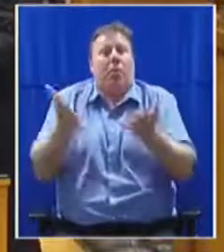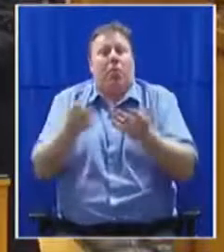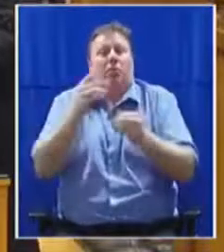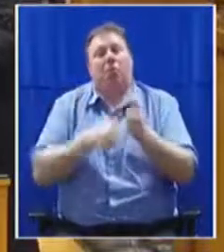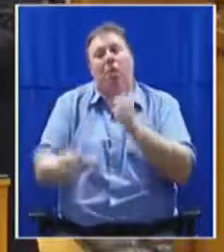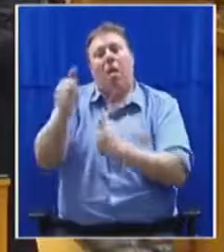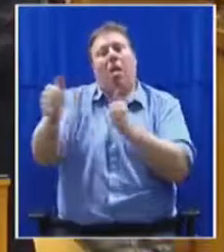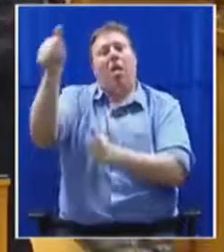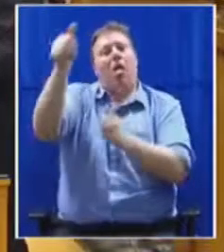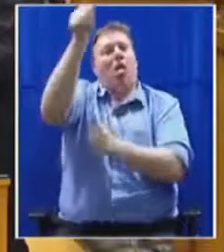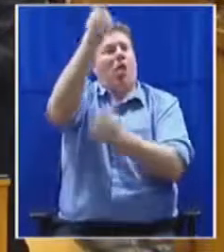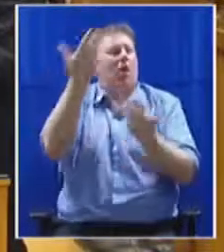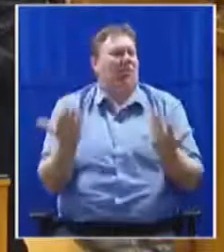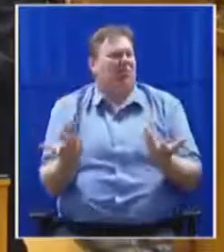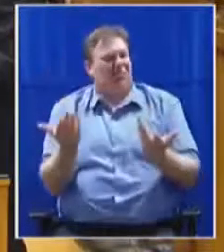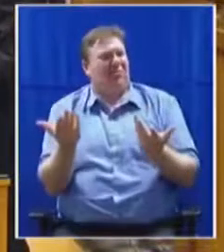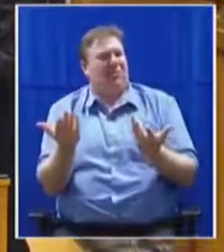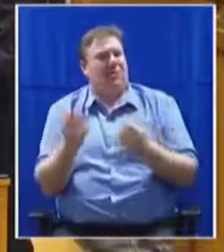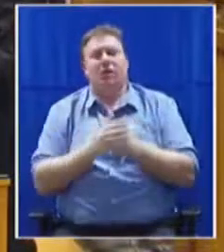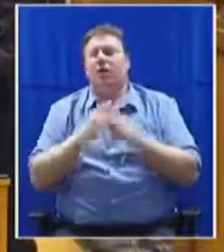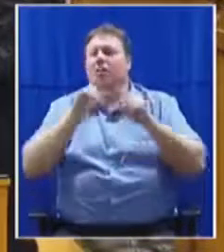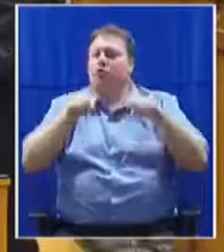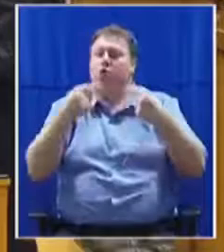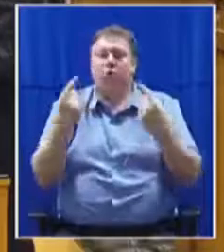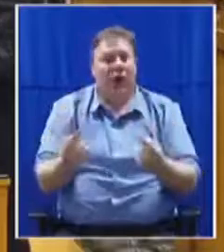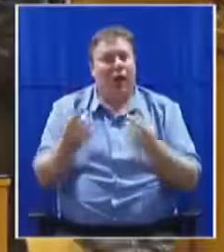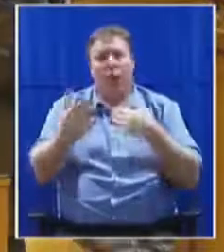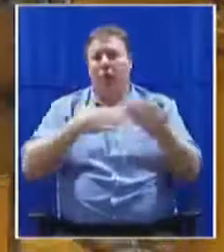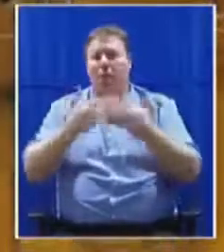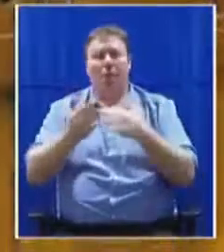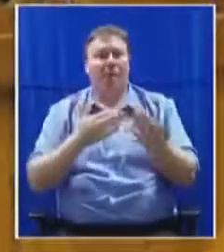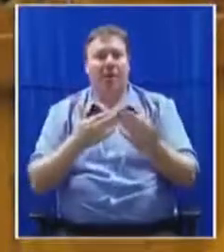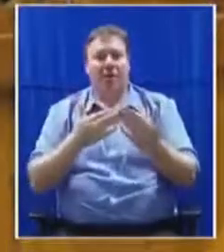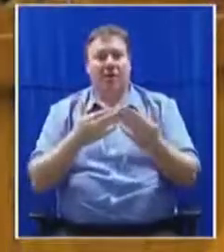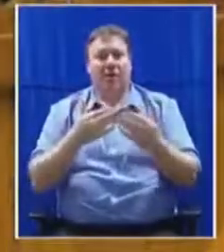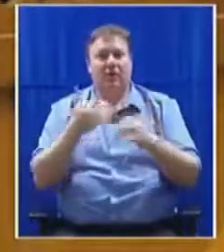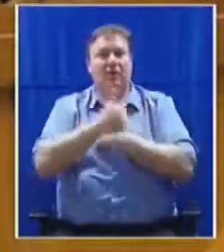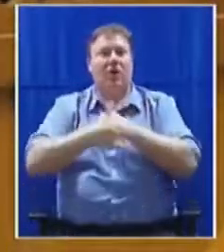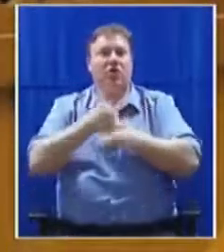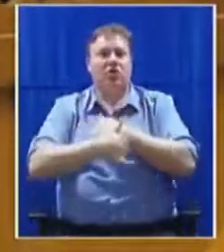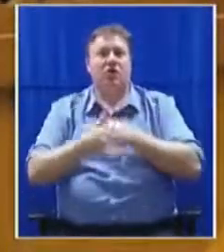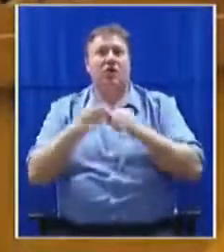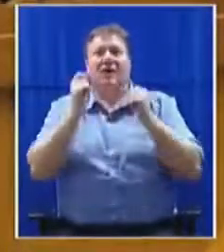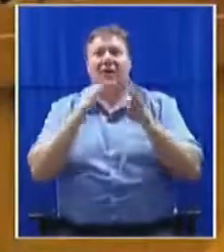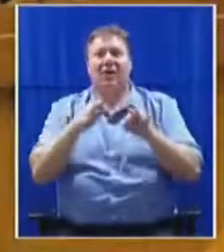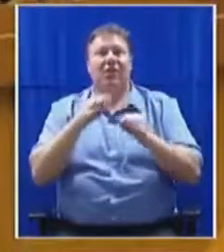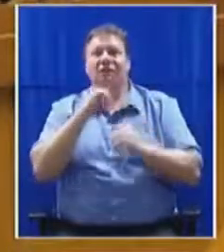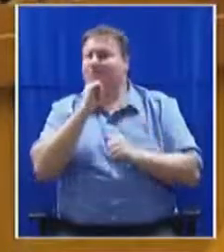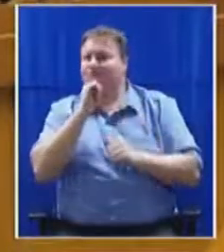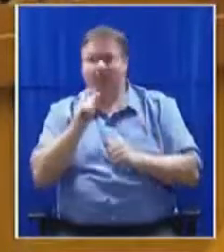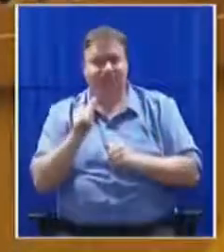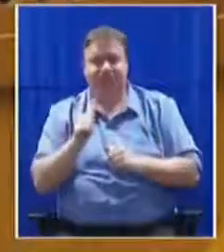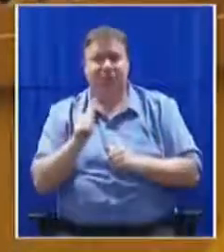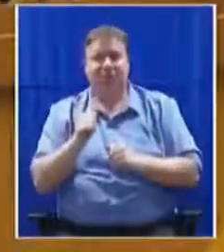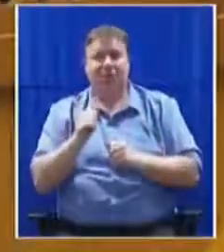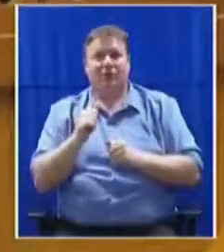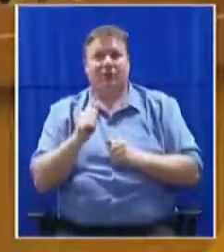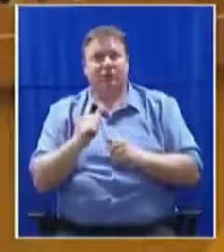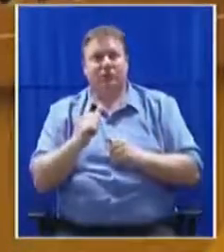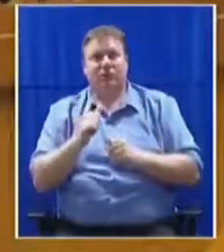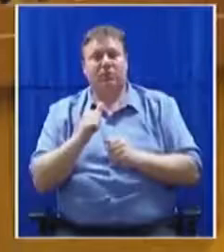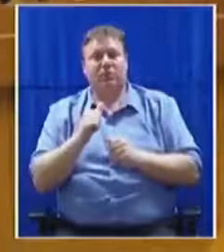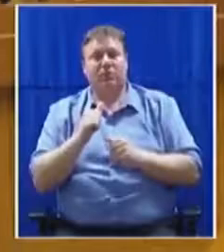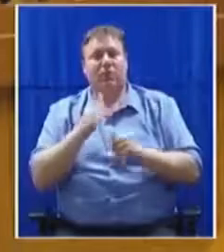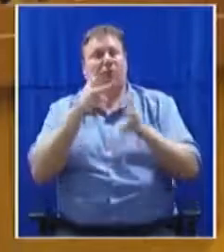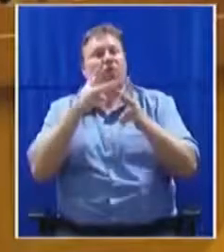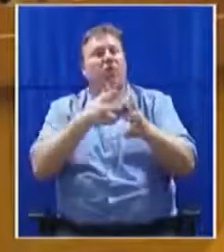diplomats. You can't build a capable state if you are not willing to abandon cadre deployment that has been practiced